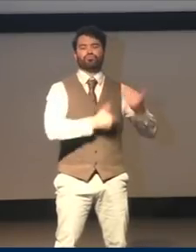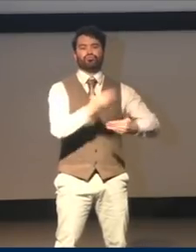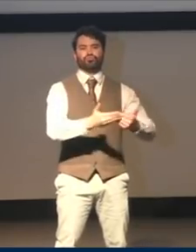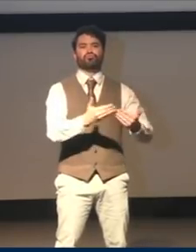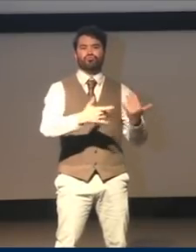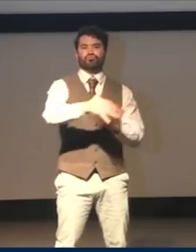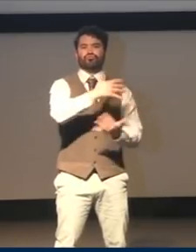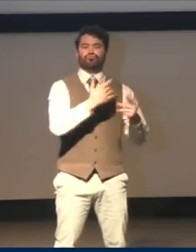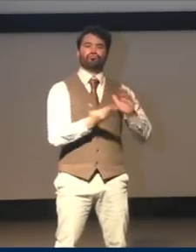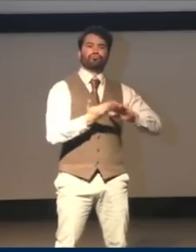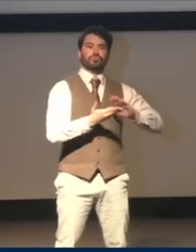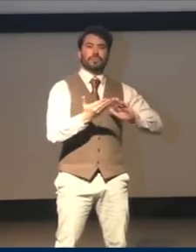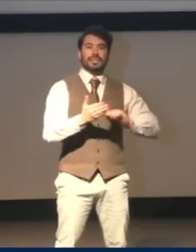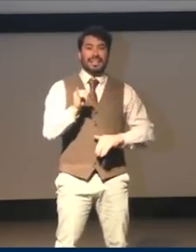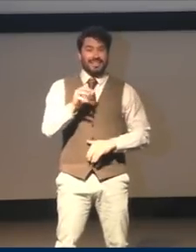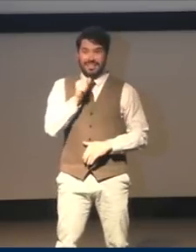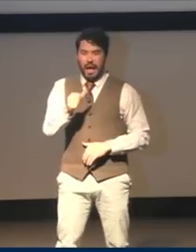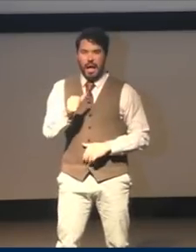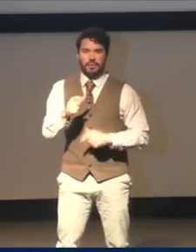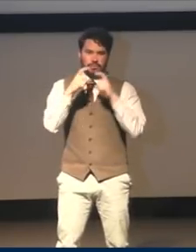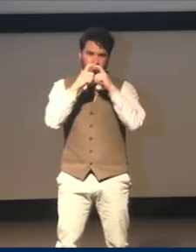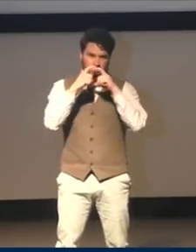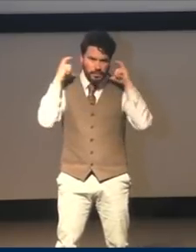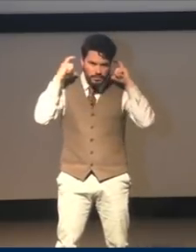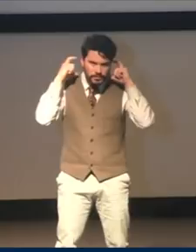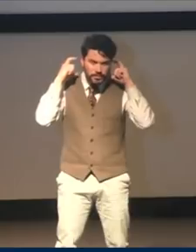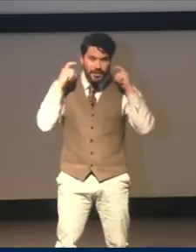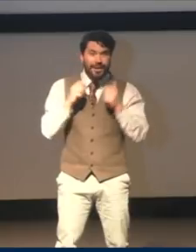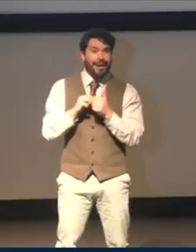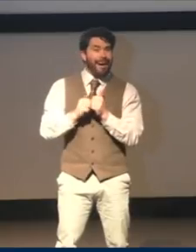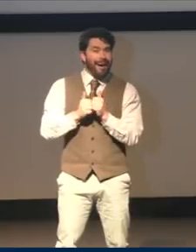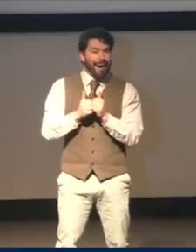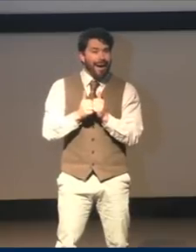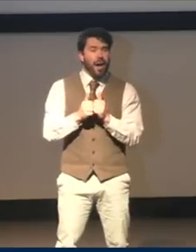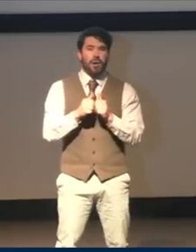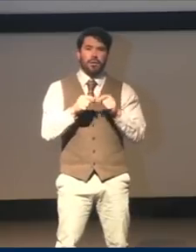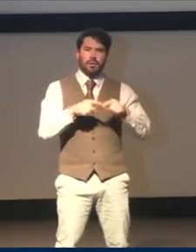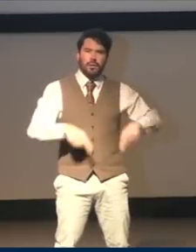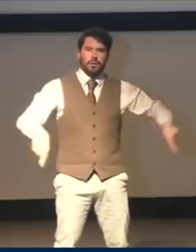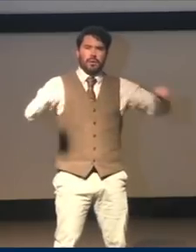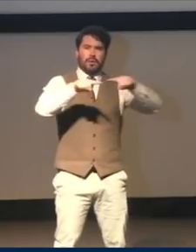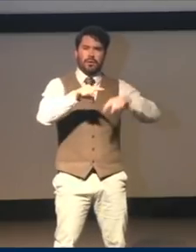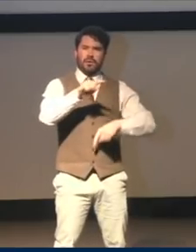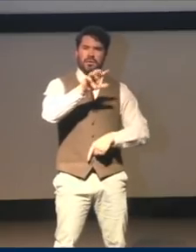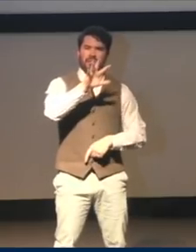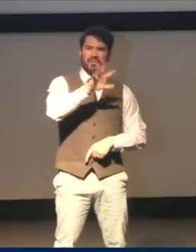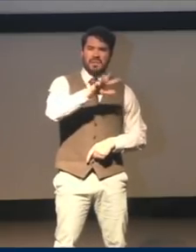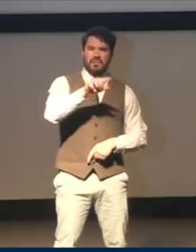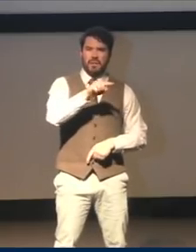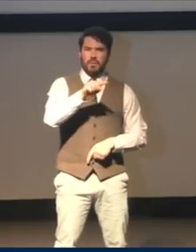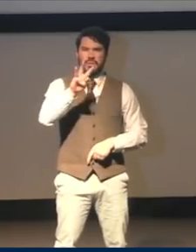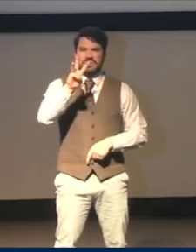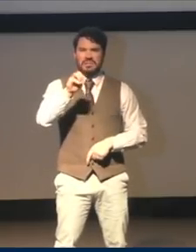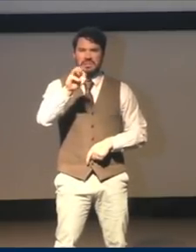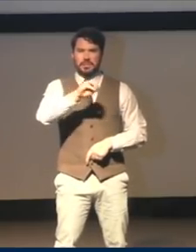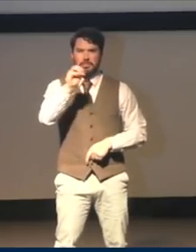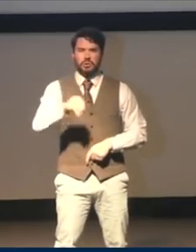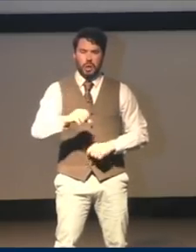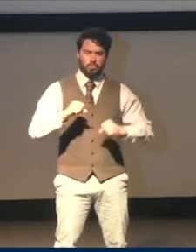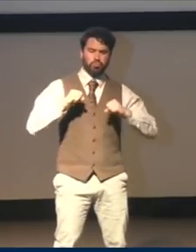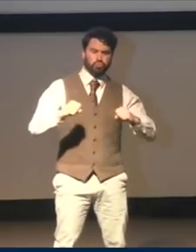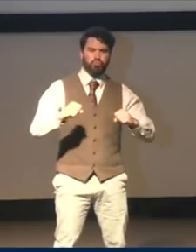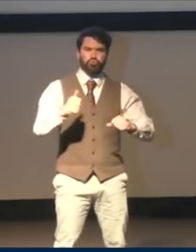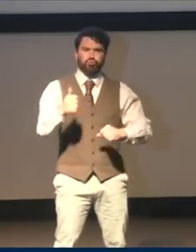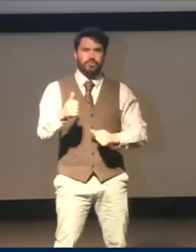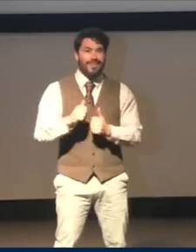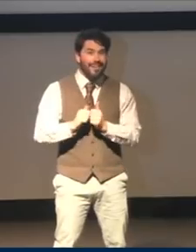masks. And there's only 2 ways to get that level of immunity. One is through vaccines, and the other is